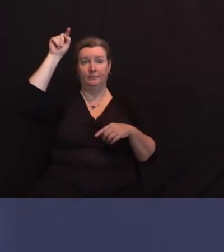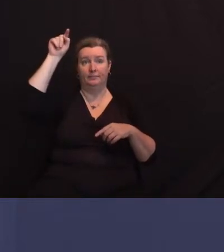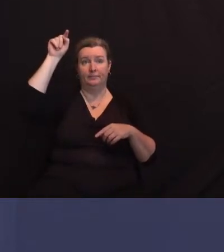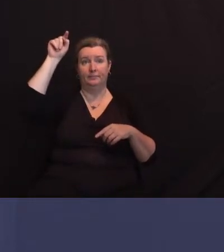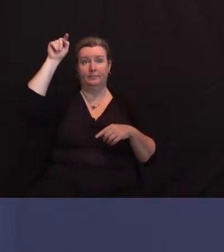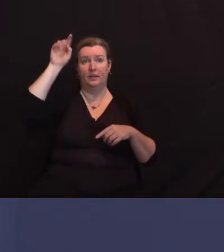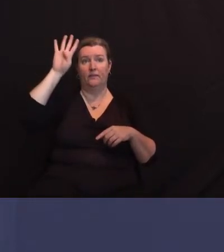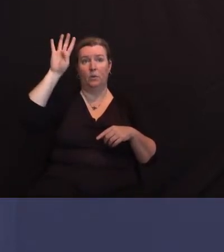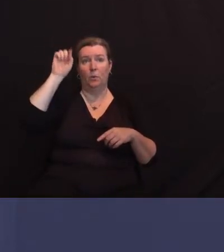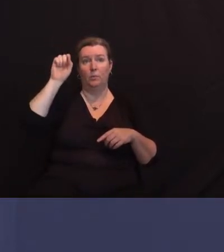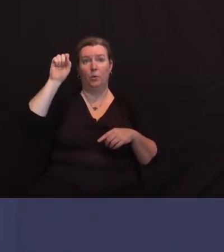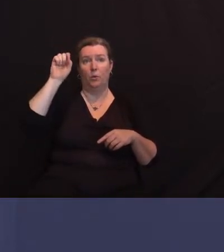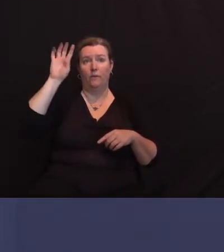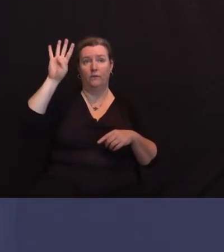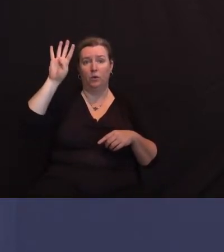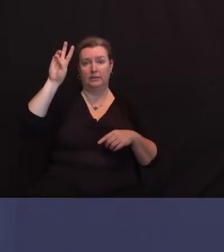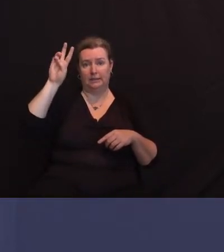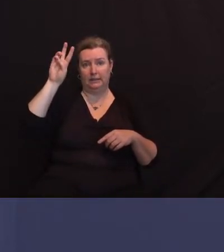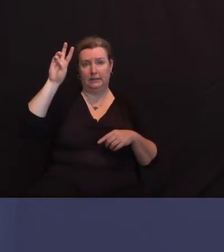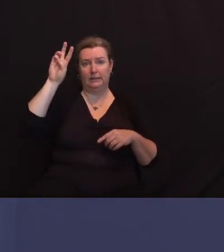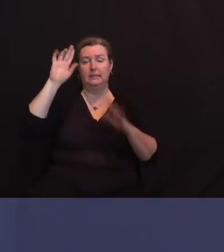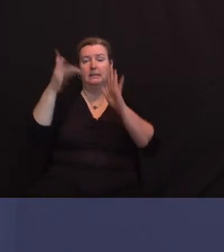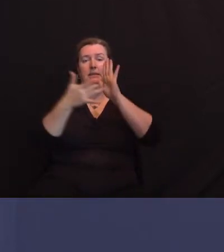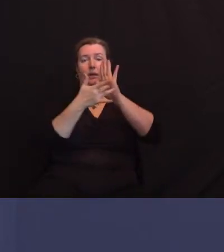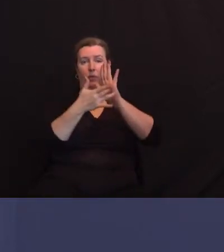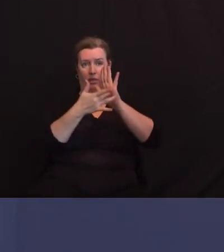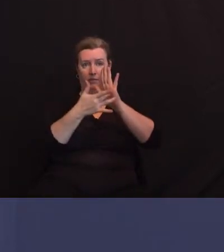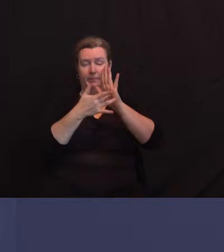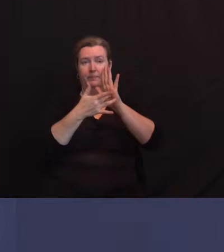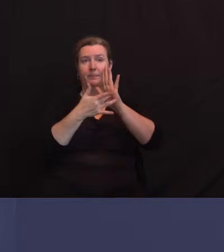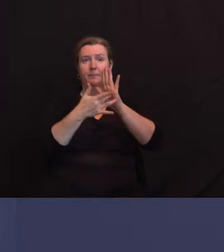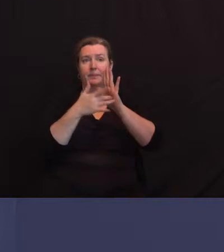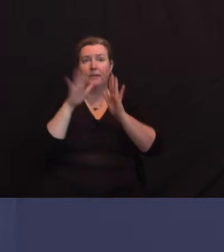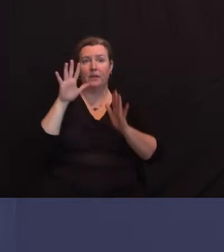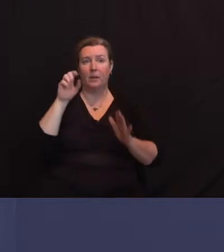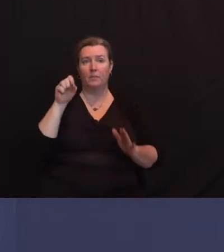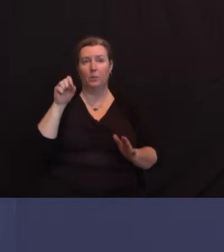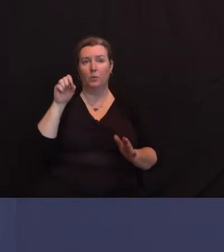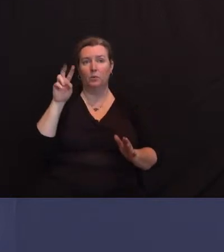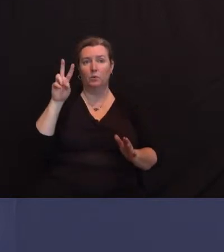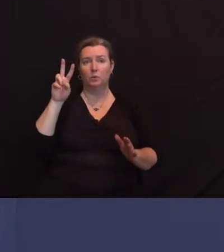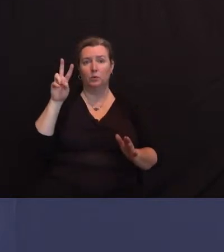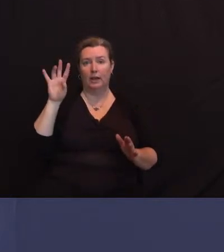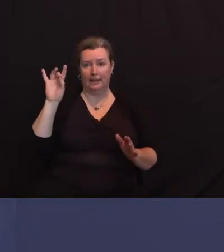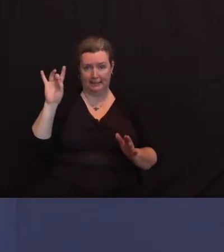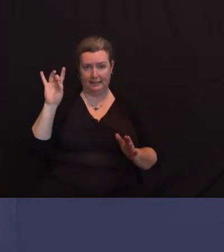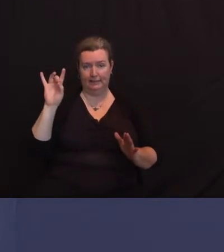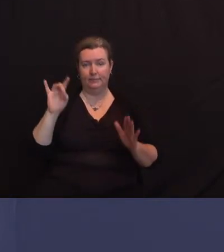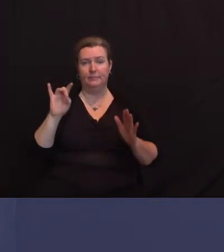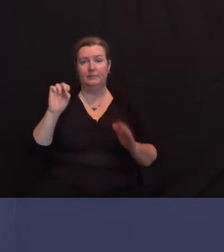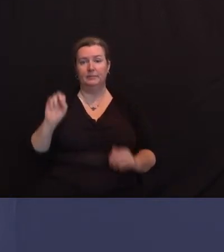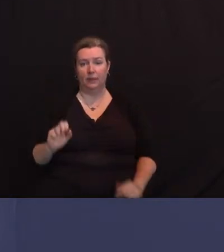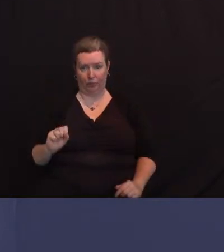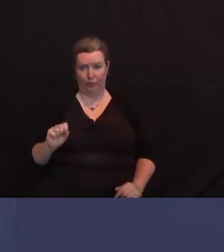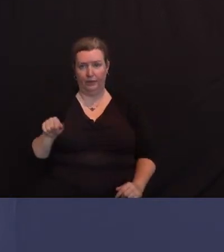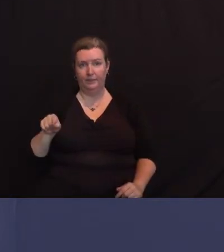reports 4.46%. The central part of the state, 5.28%, and the southern part of the